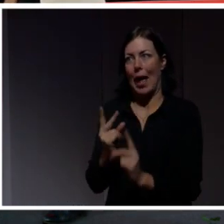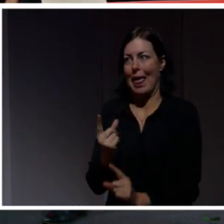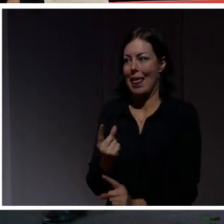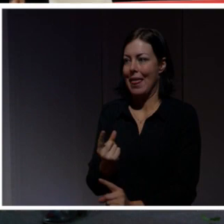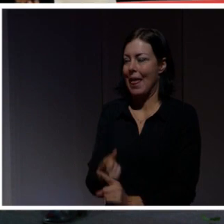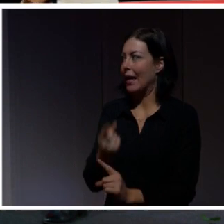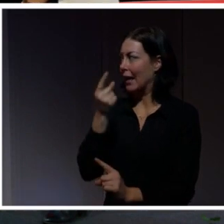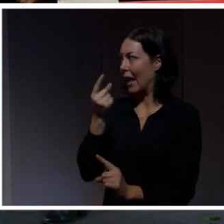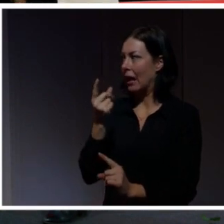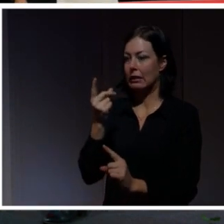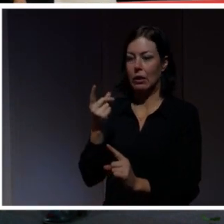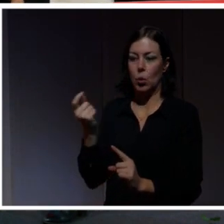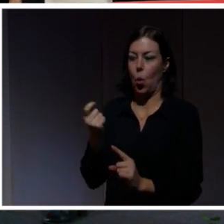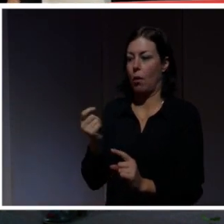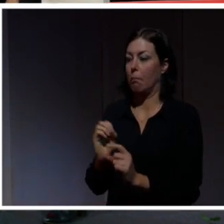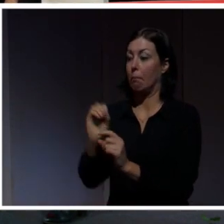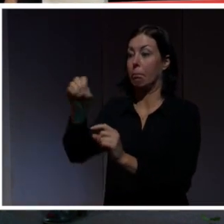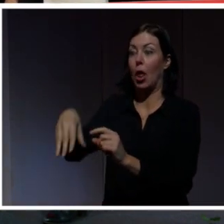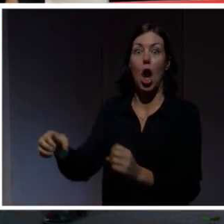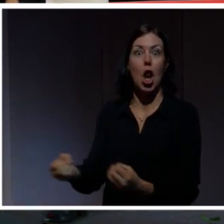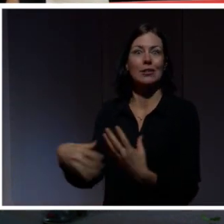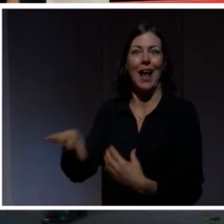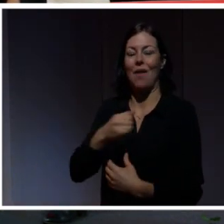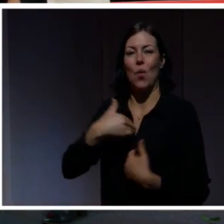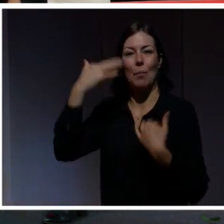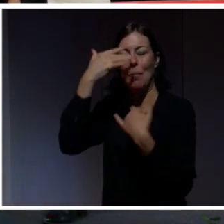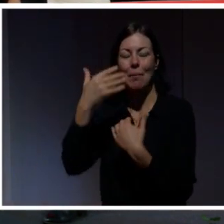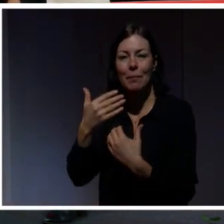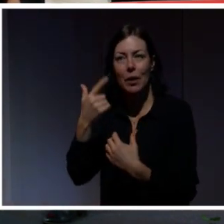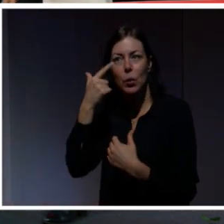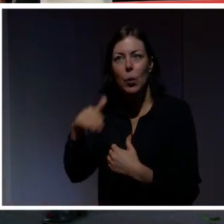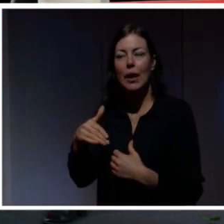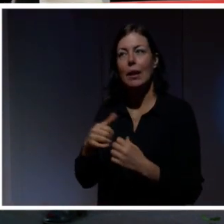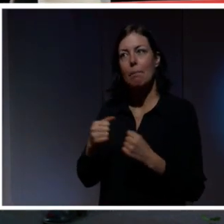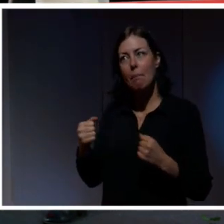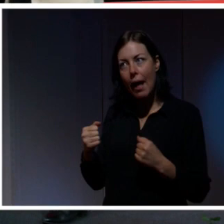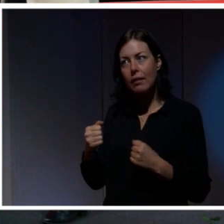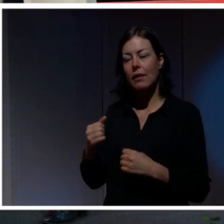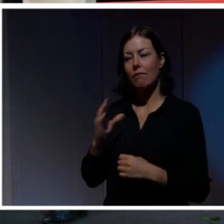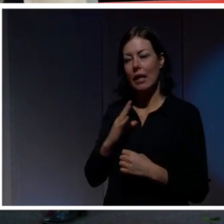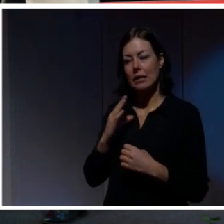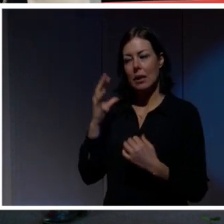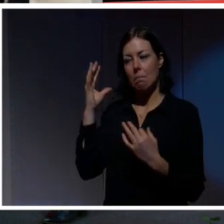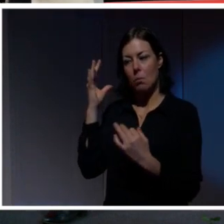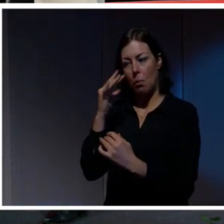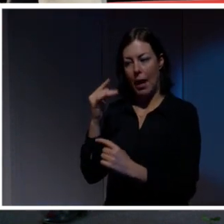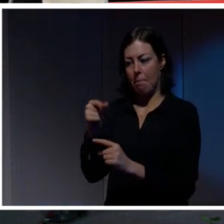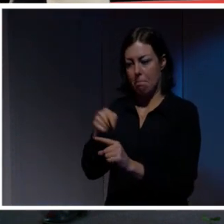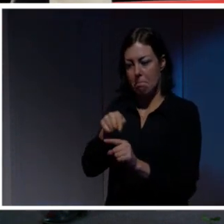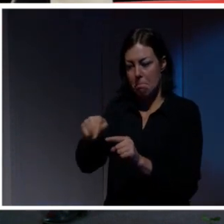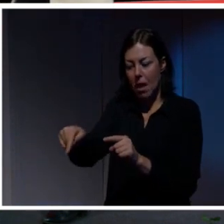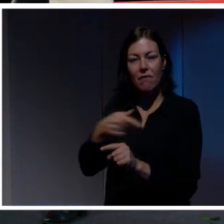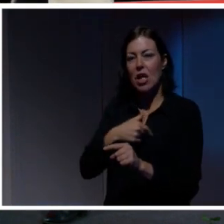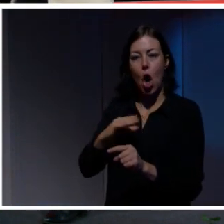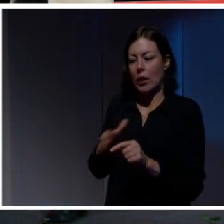all our problems. Mm-hmm. But I think there are many problems that we have where we still perhaps don't have the full understanding.